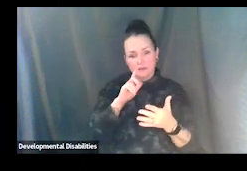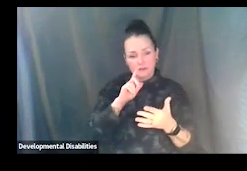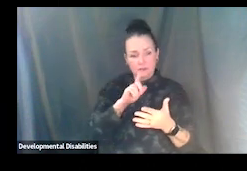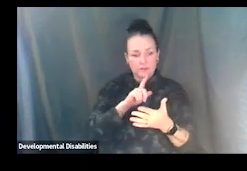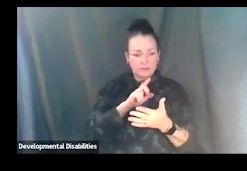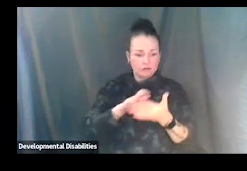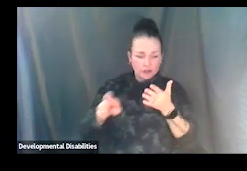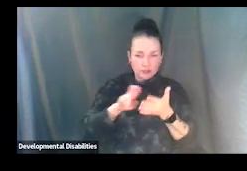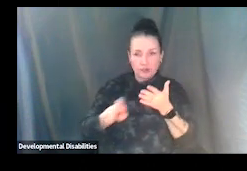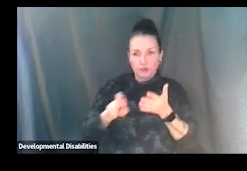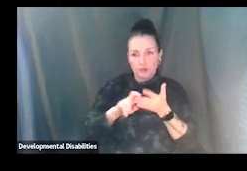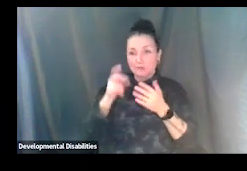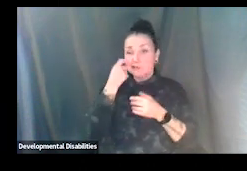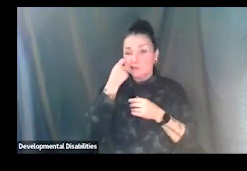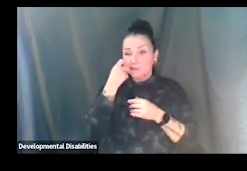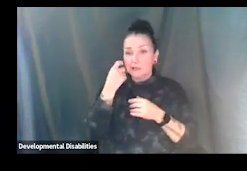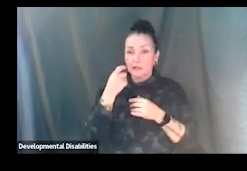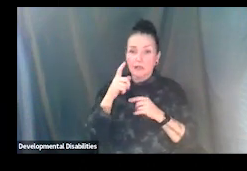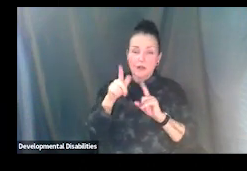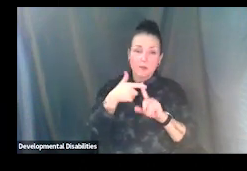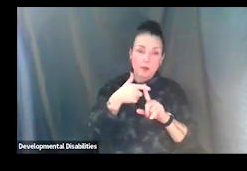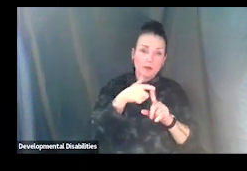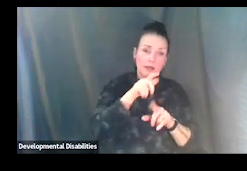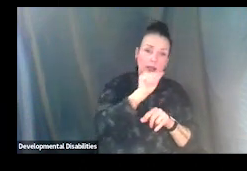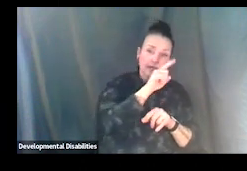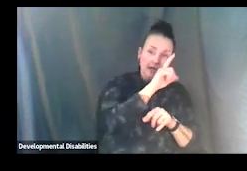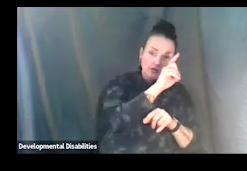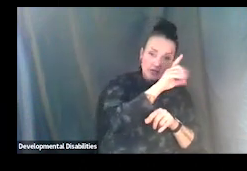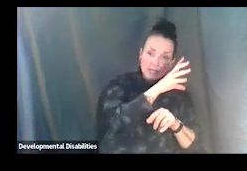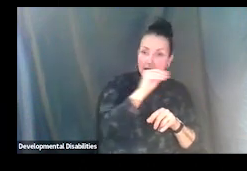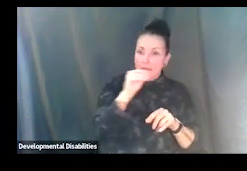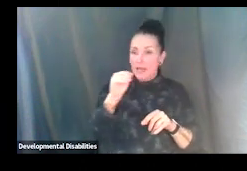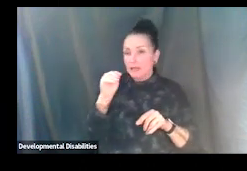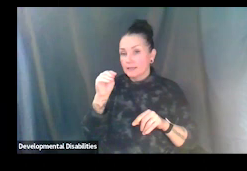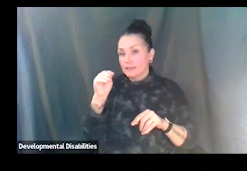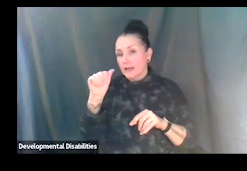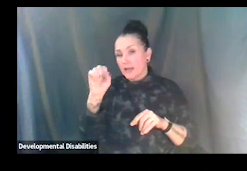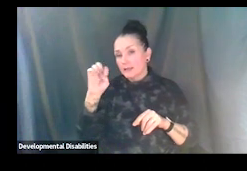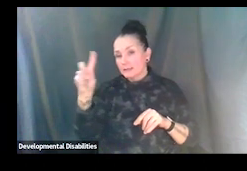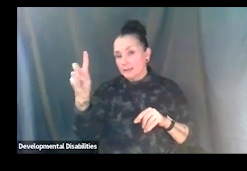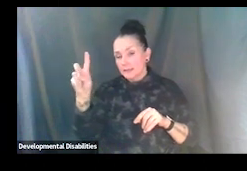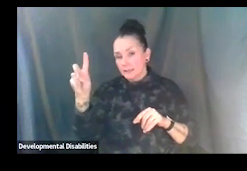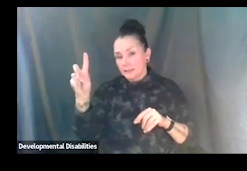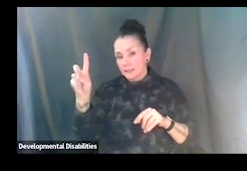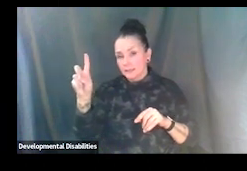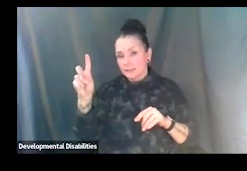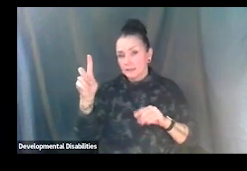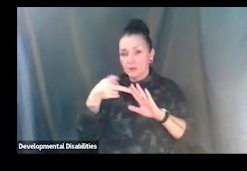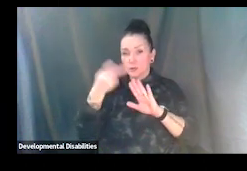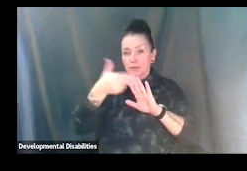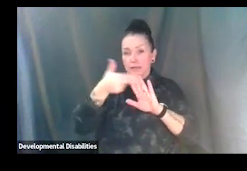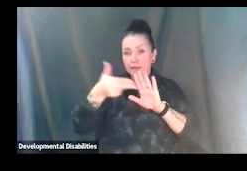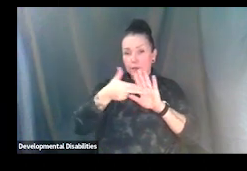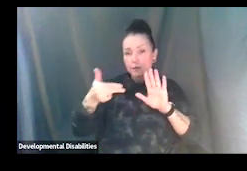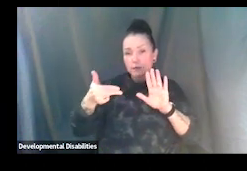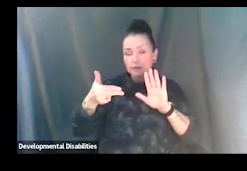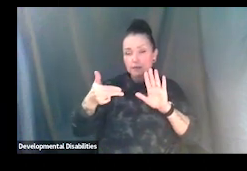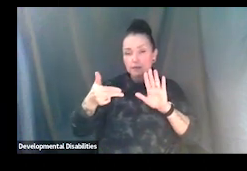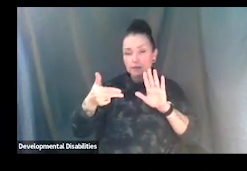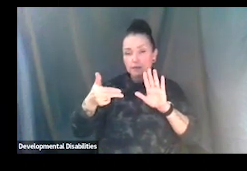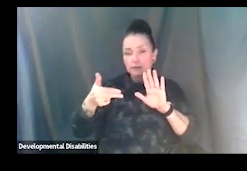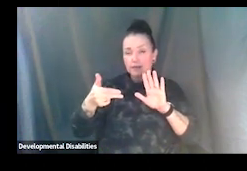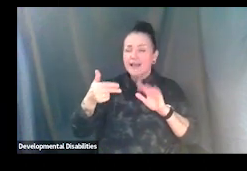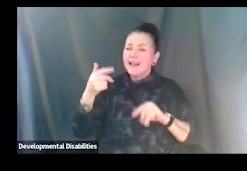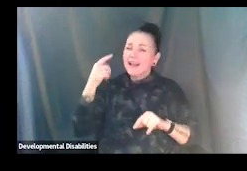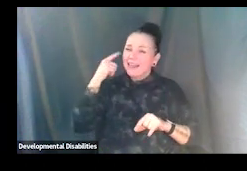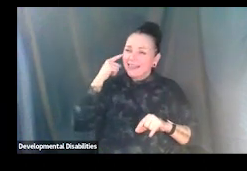overlap between ADHD and autism in particular. However, I don't know what to make of that, because I think on paper, a lot of people with autism